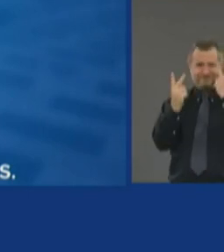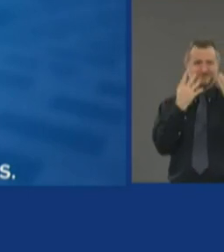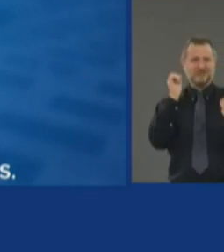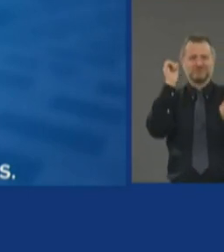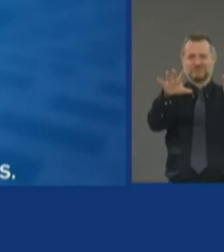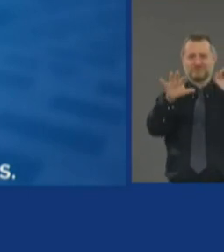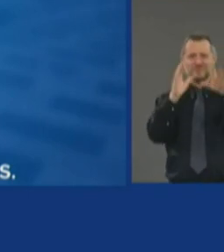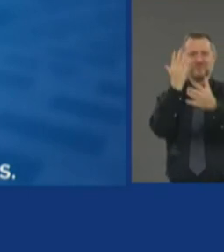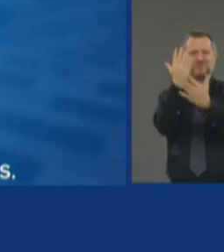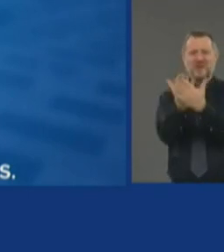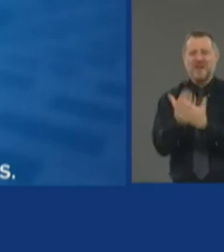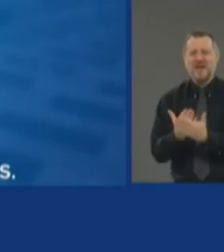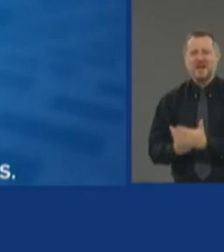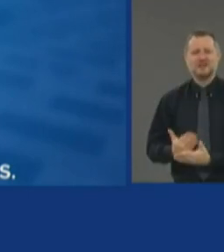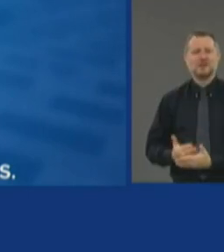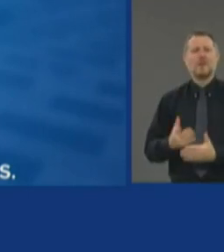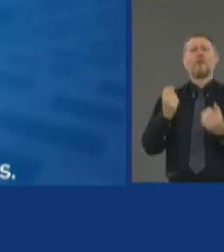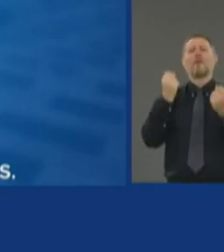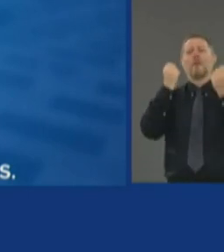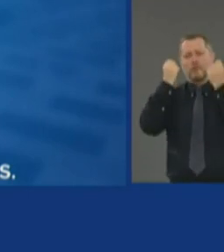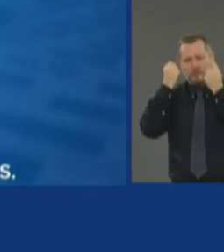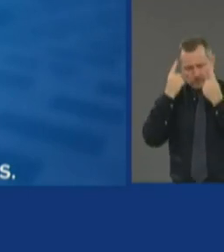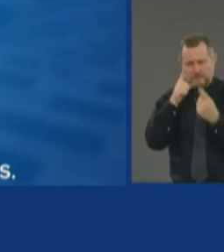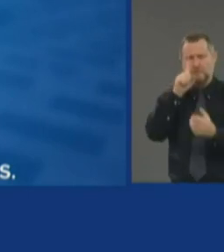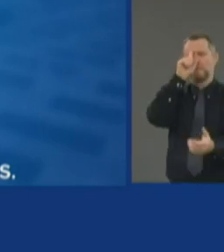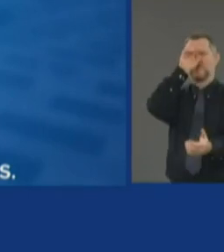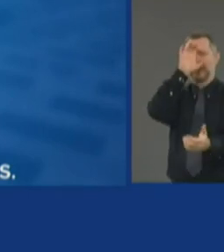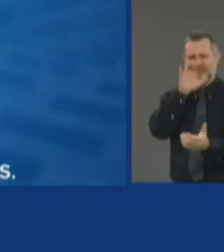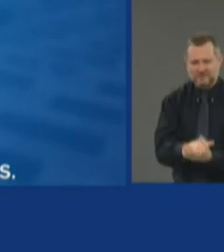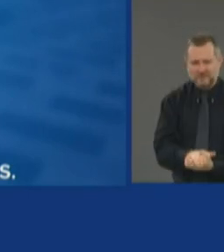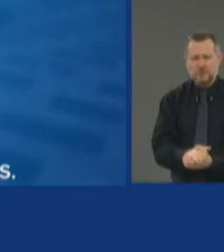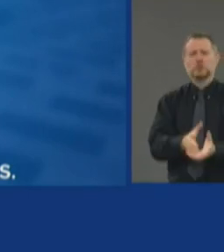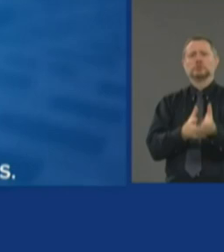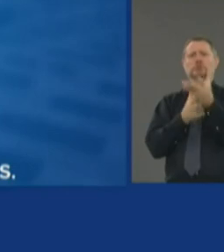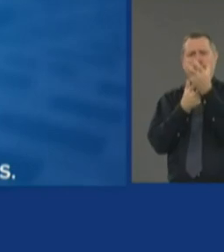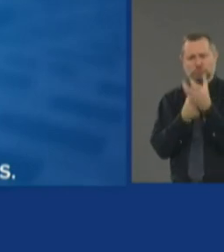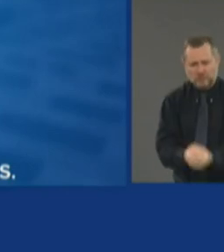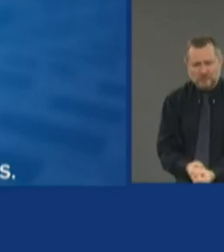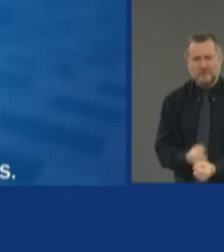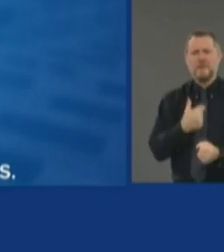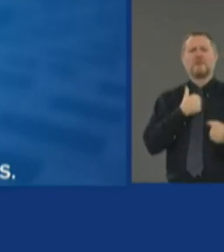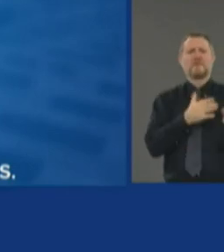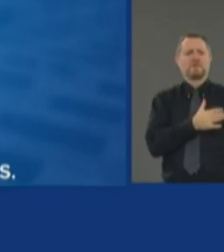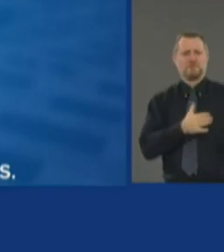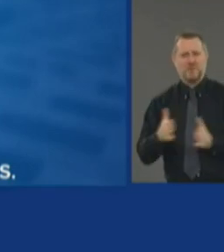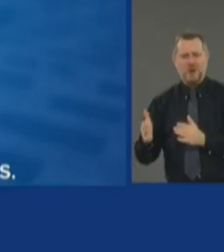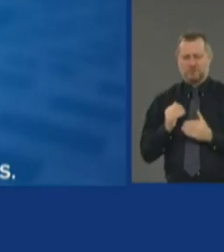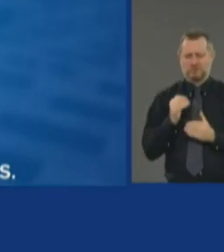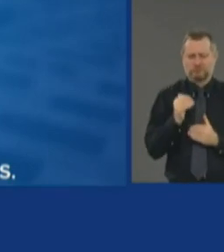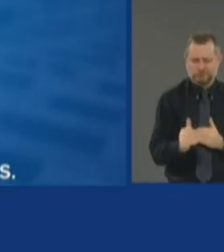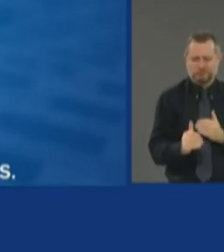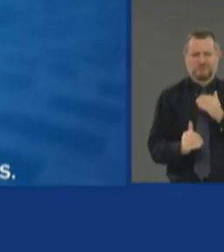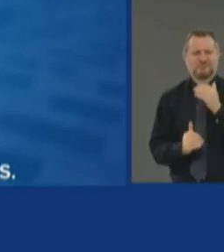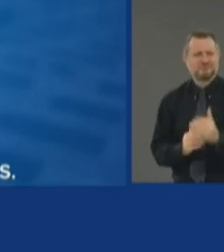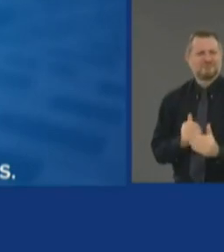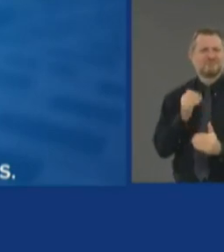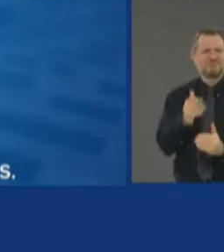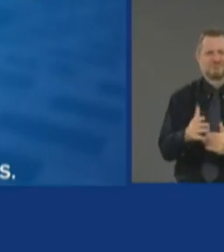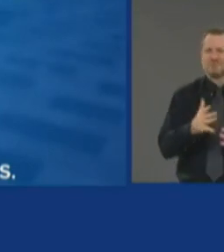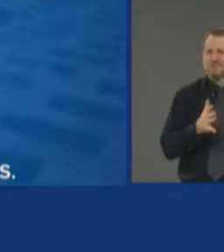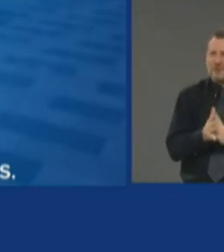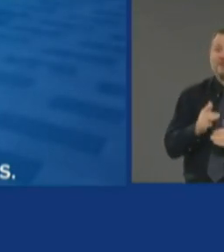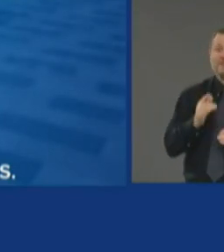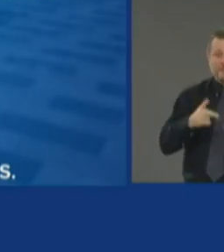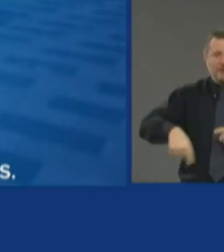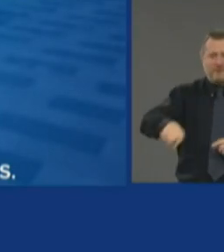understand the facts, they believe the facts, there's a plan forward based on the facts, and people care enough to